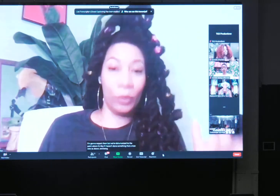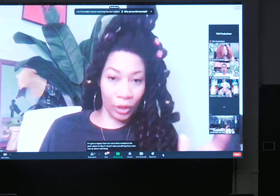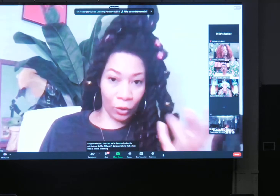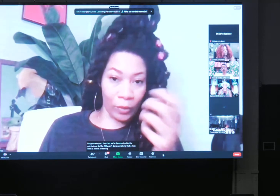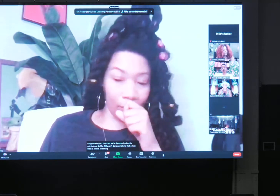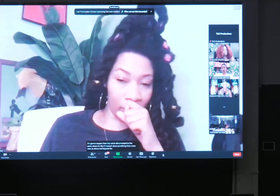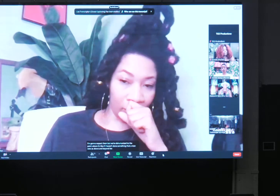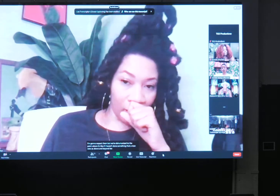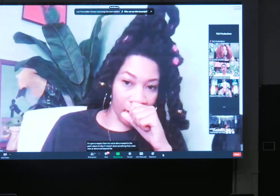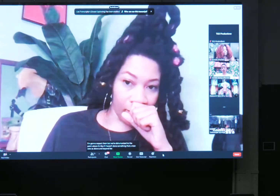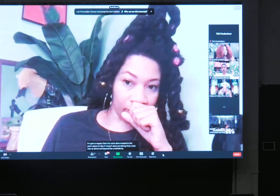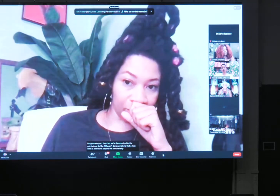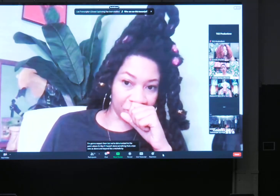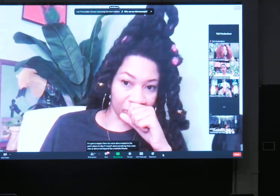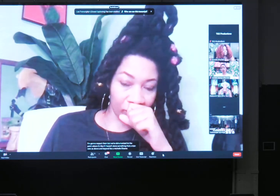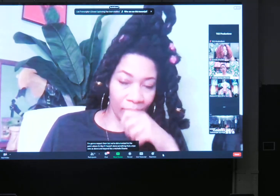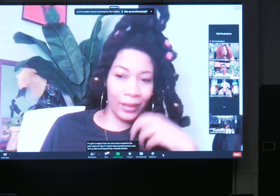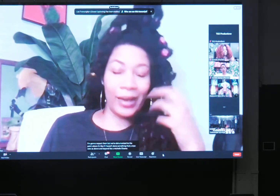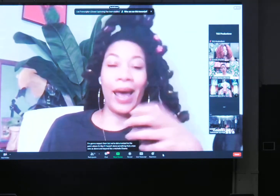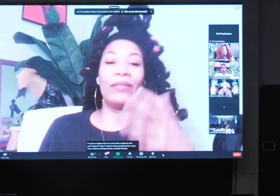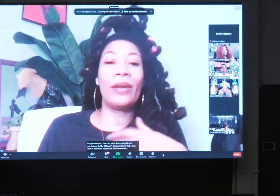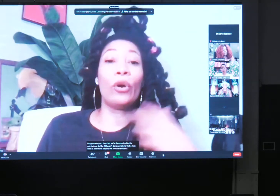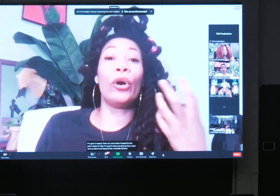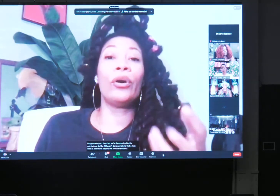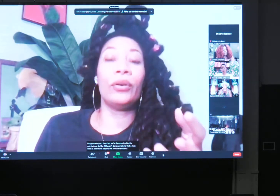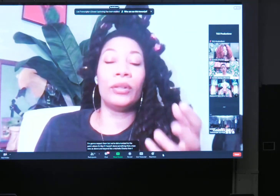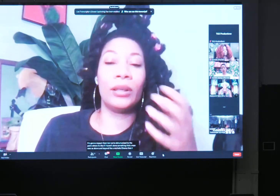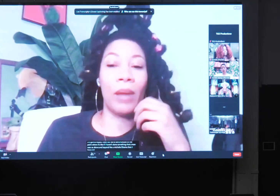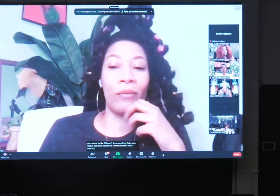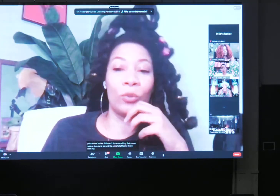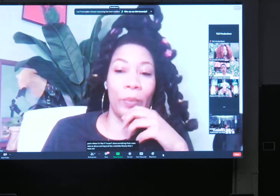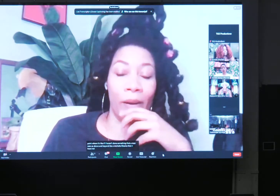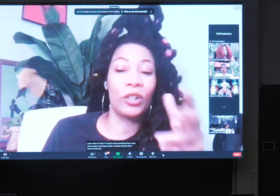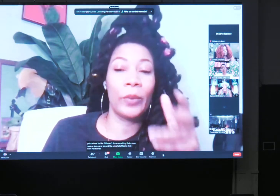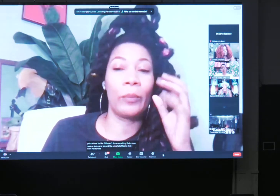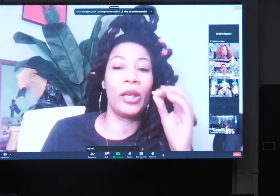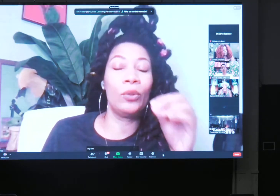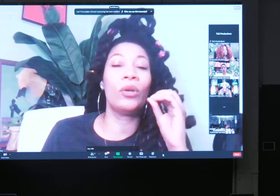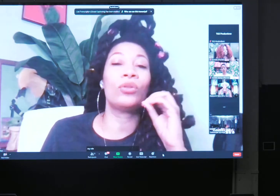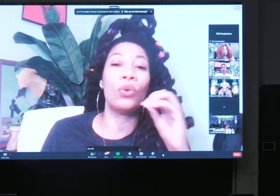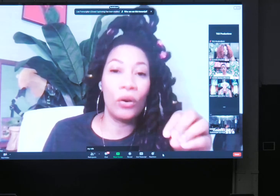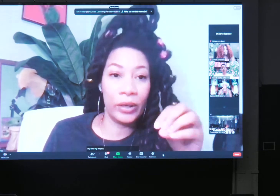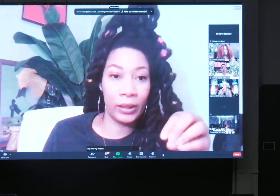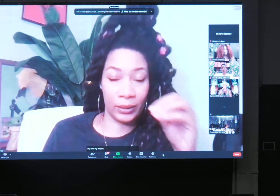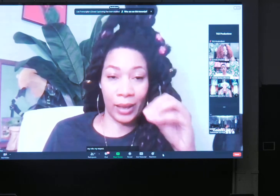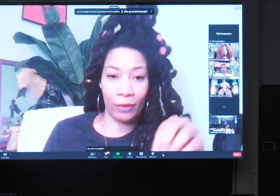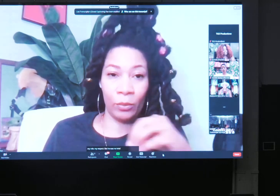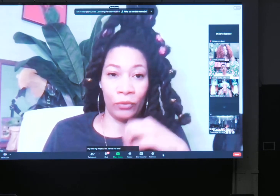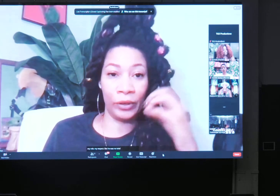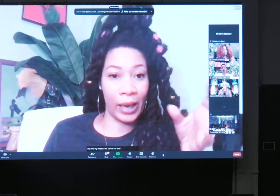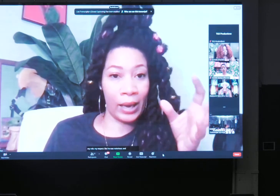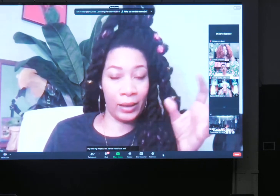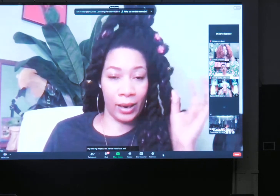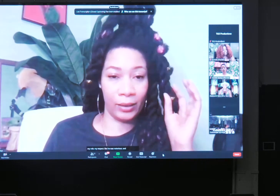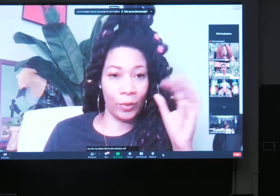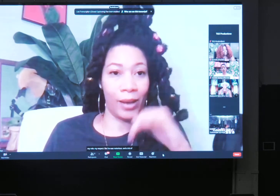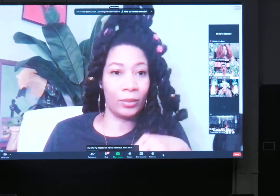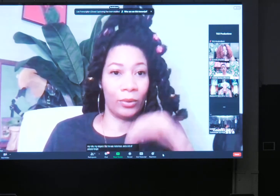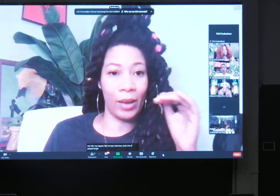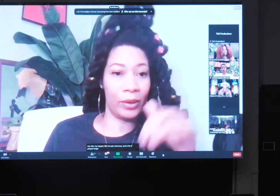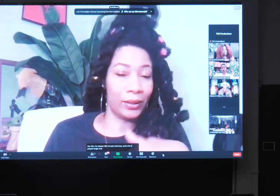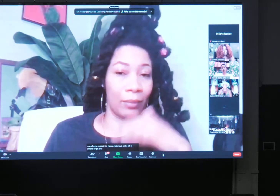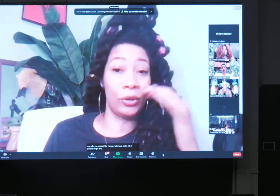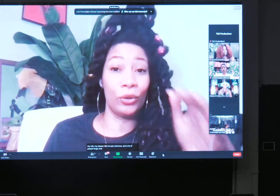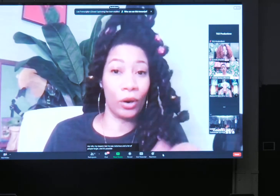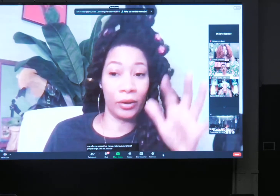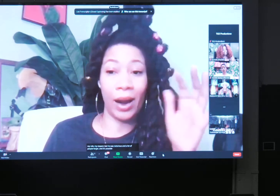like a Michelle Obama, then I have not earned my respect. But he was notorious, and a lot of people forget, and it's possible